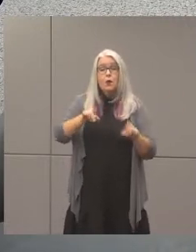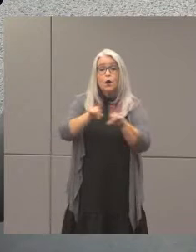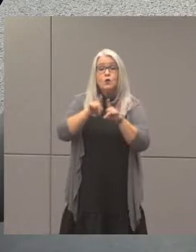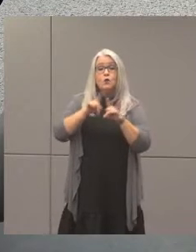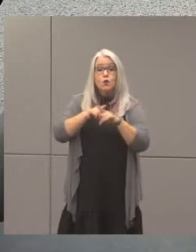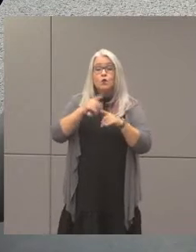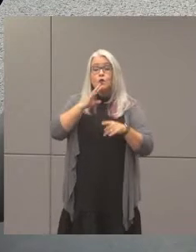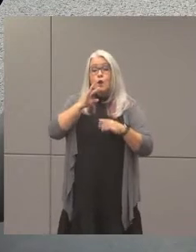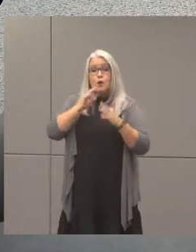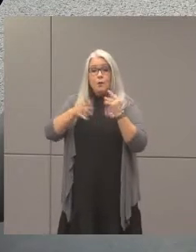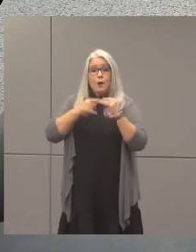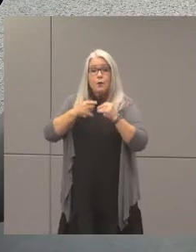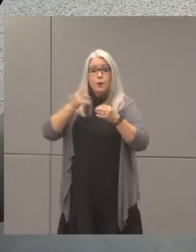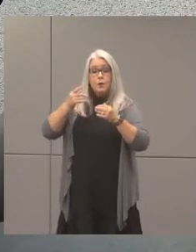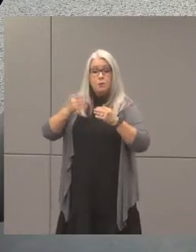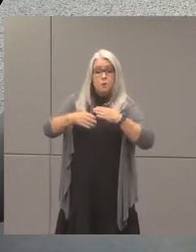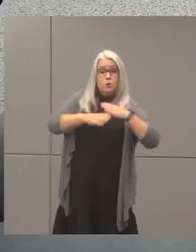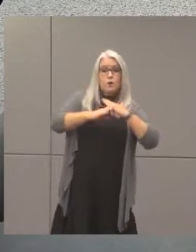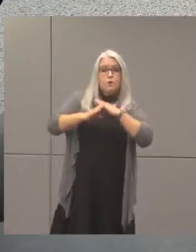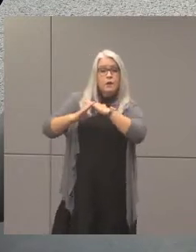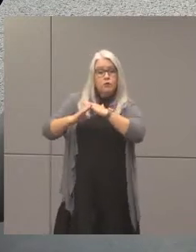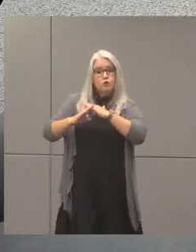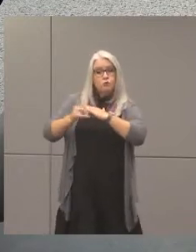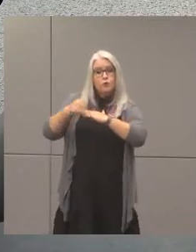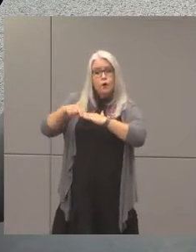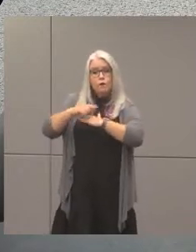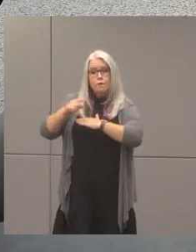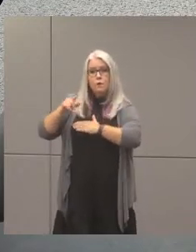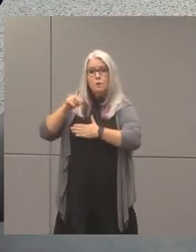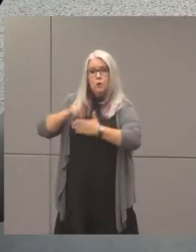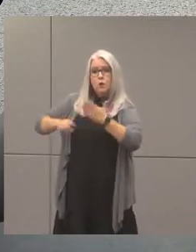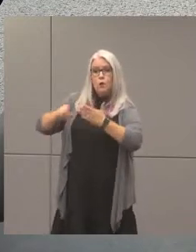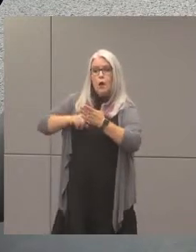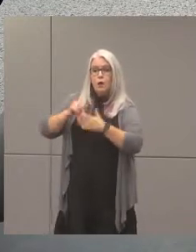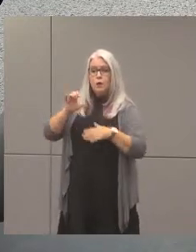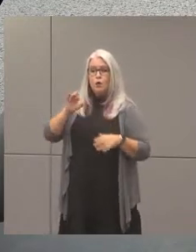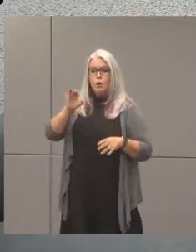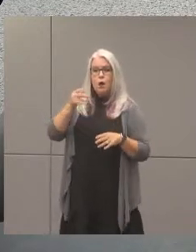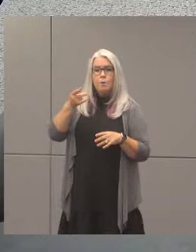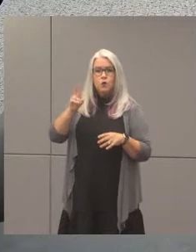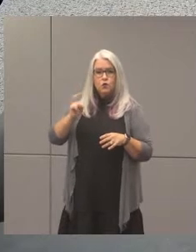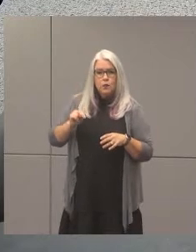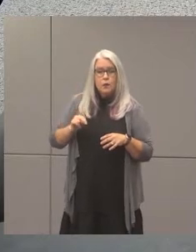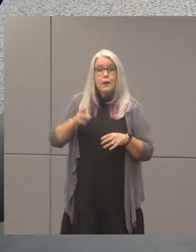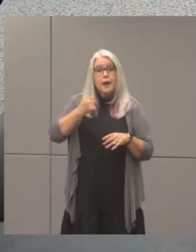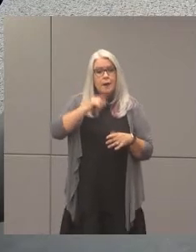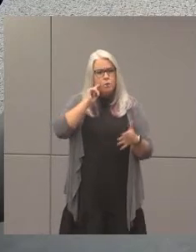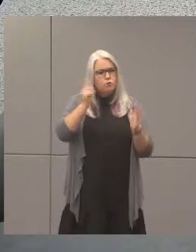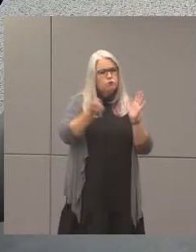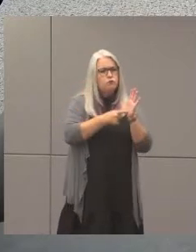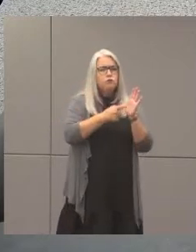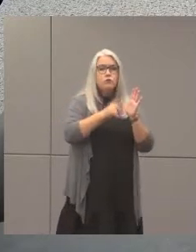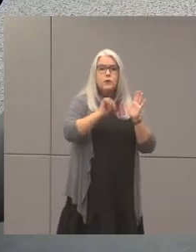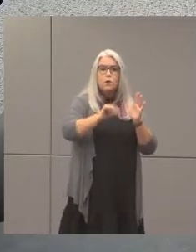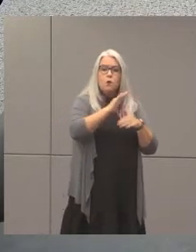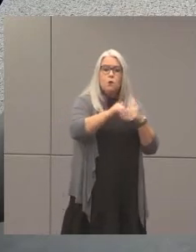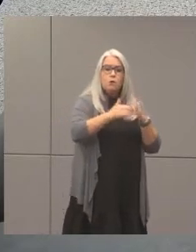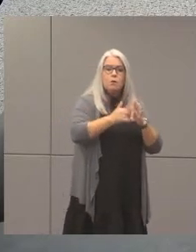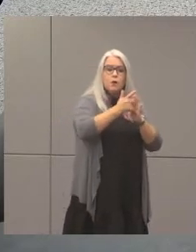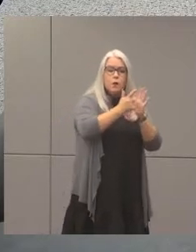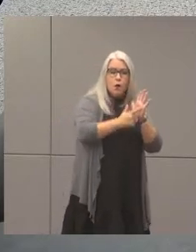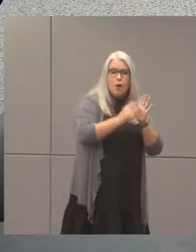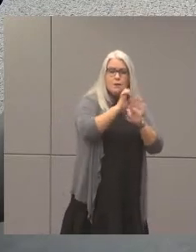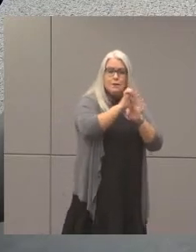corruption. The prevention of corruption is the reason that I've paid so much attention to the laws on ethics that govern how public bodies